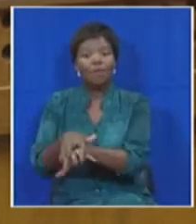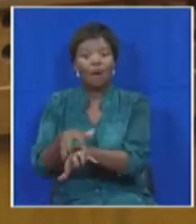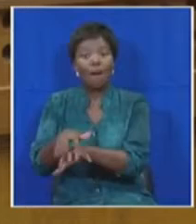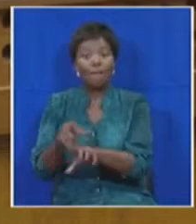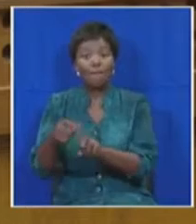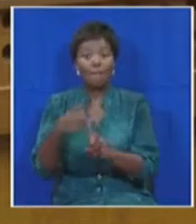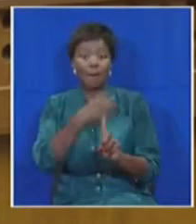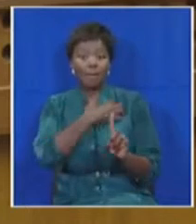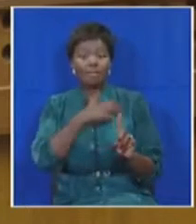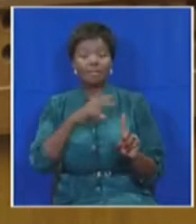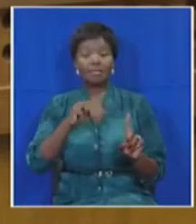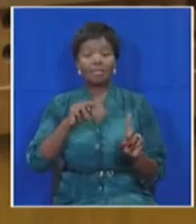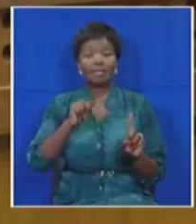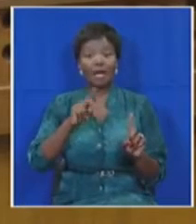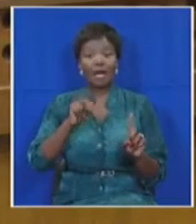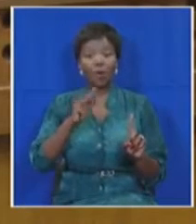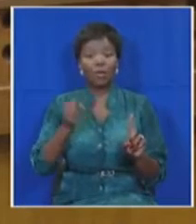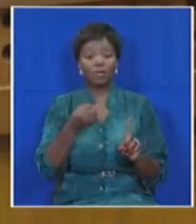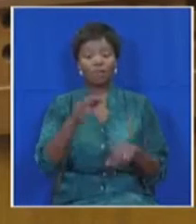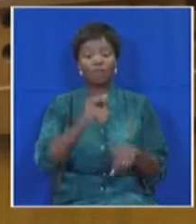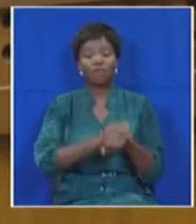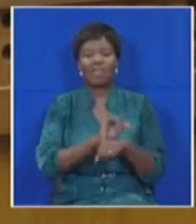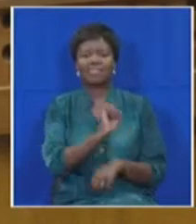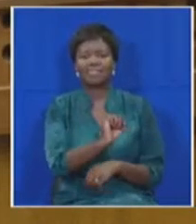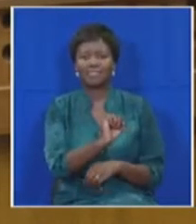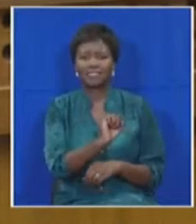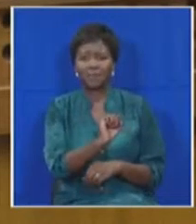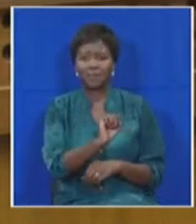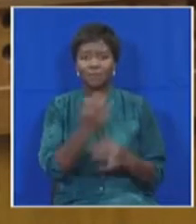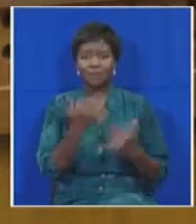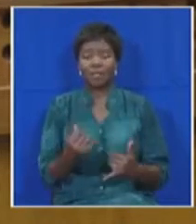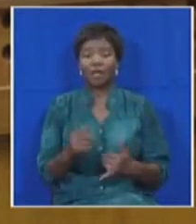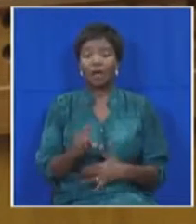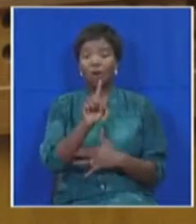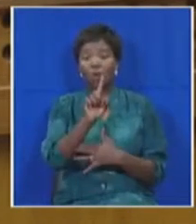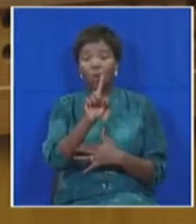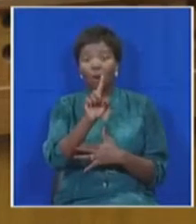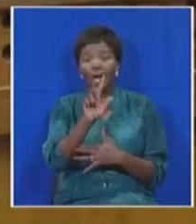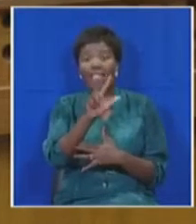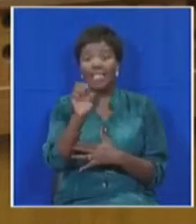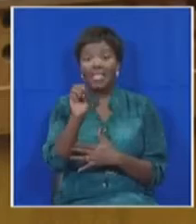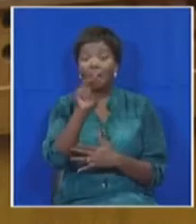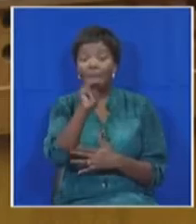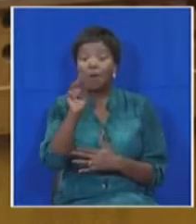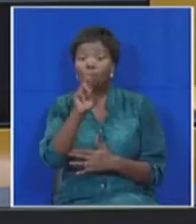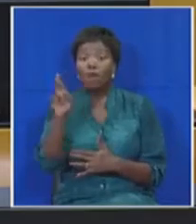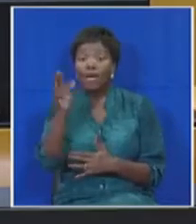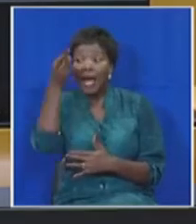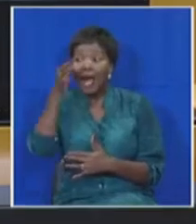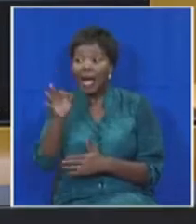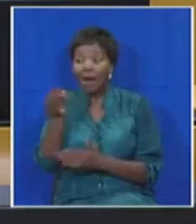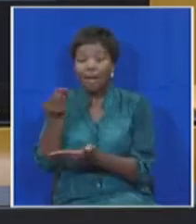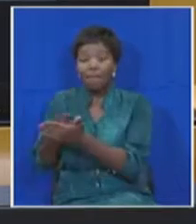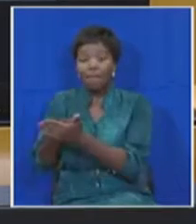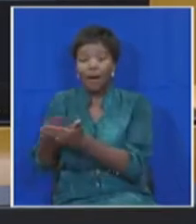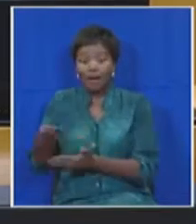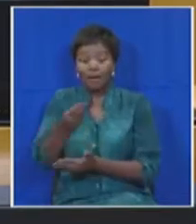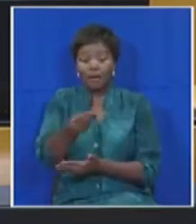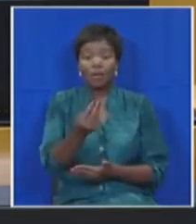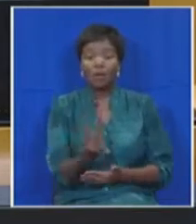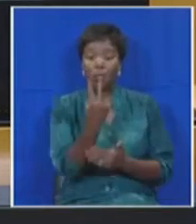Nkwinti lined up for his ANC friends. It's 130 million rands of public money that went to enriching two